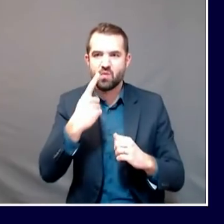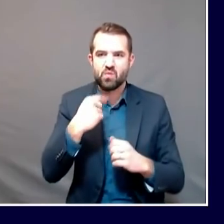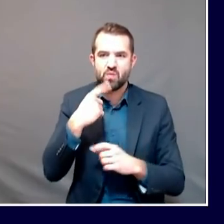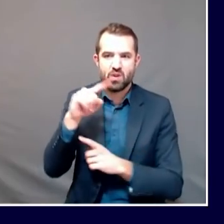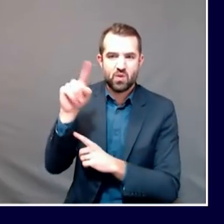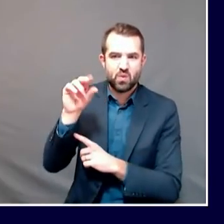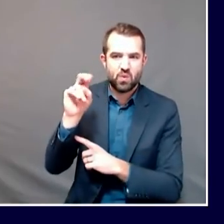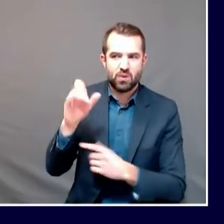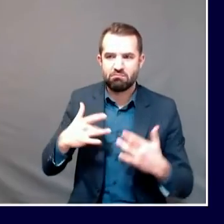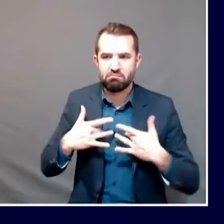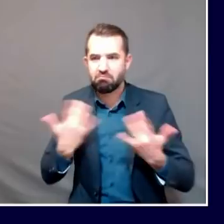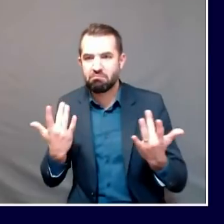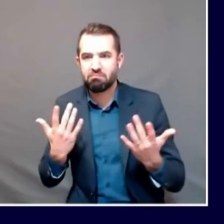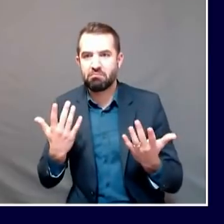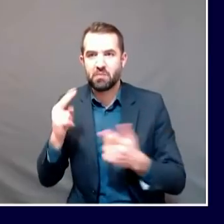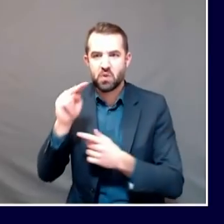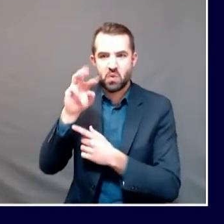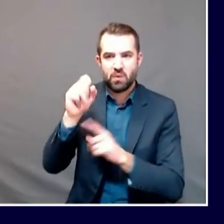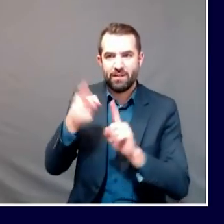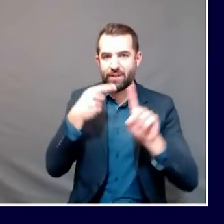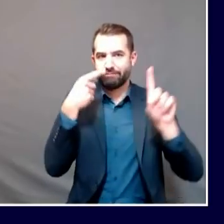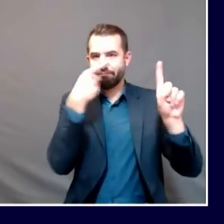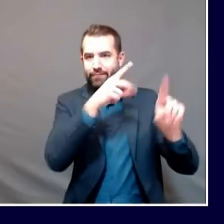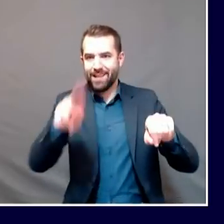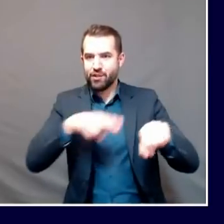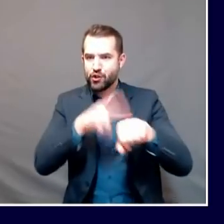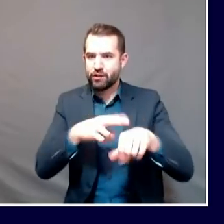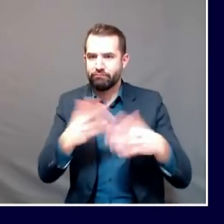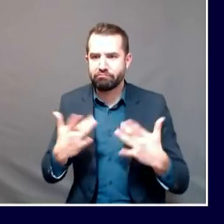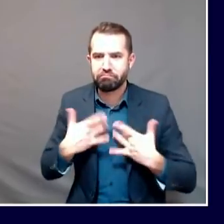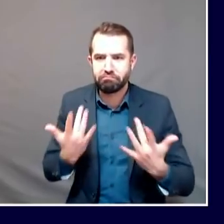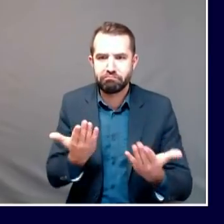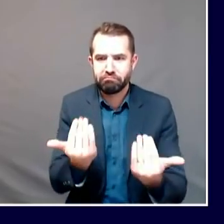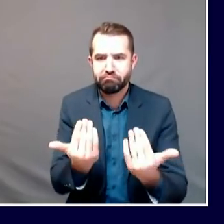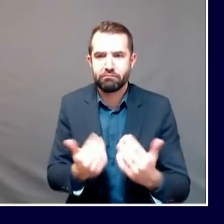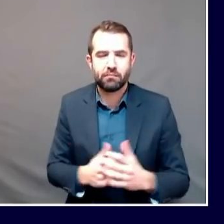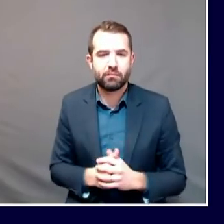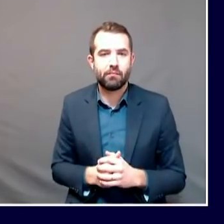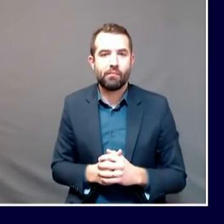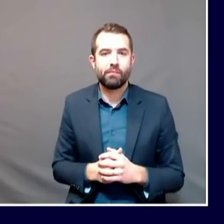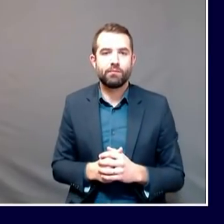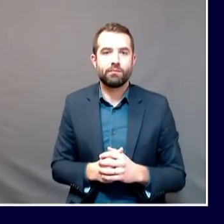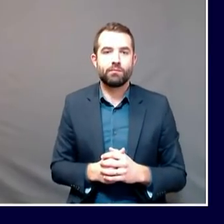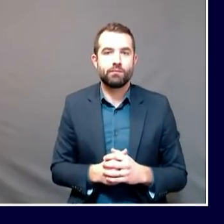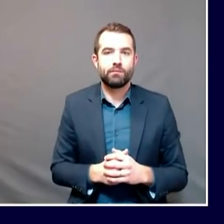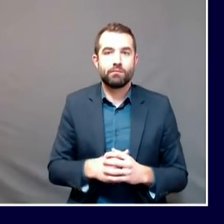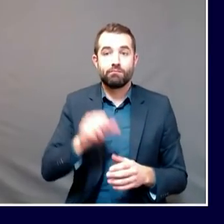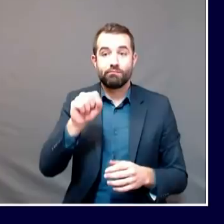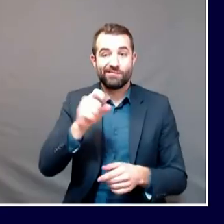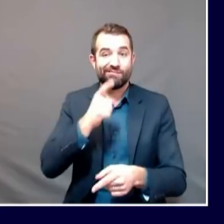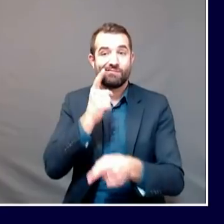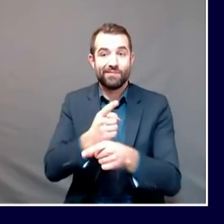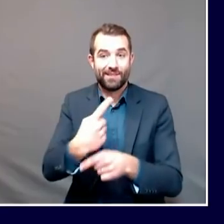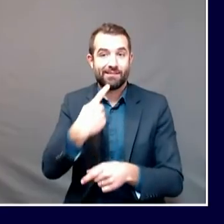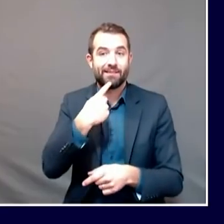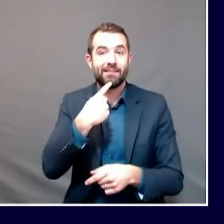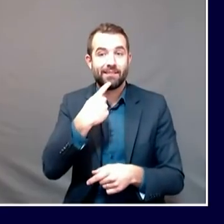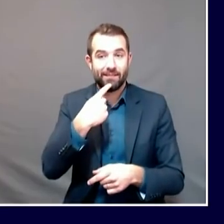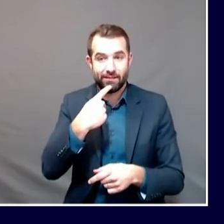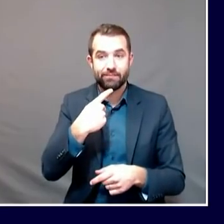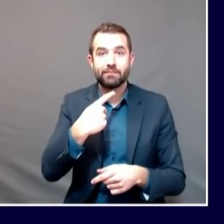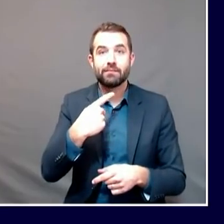those restrictions might look like? Sure. Maine, as you sort of noted, Brian, was among the last